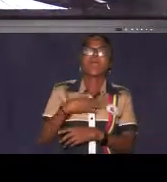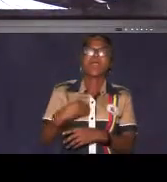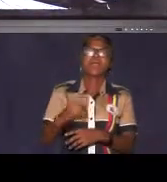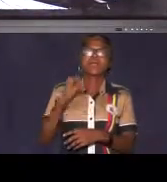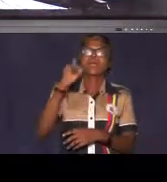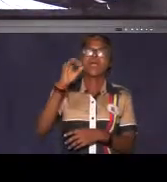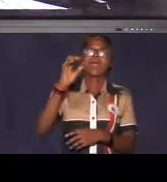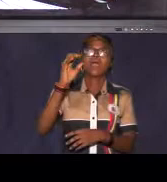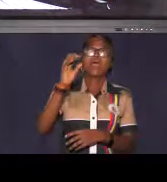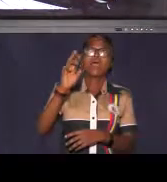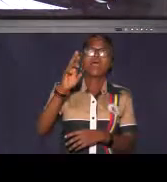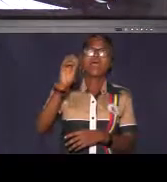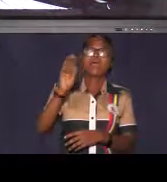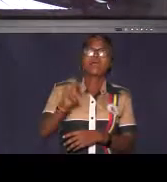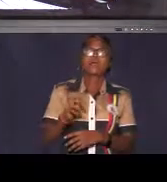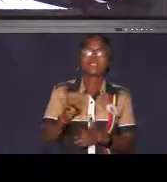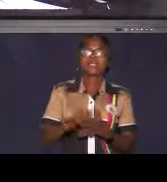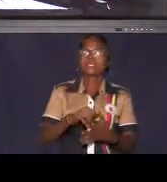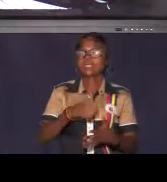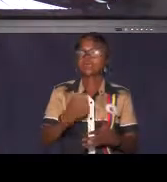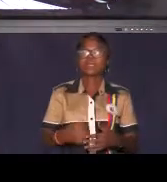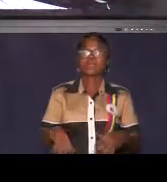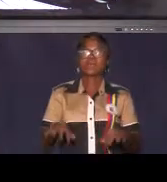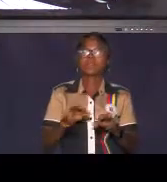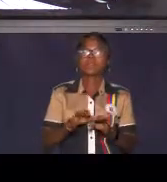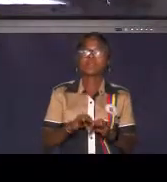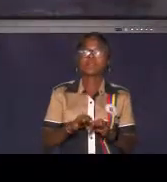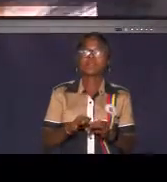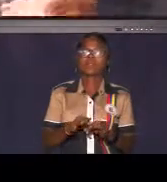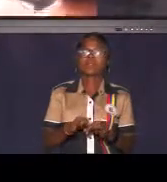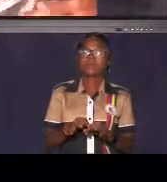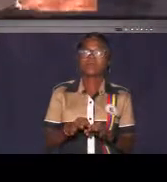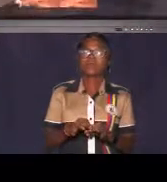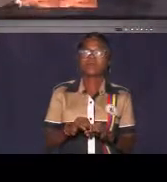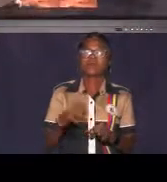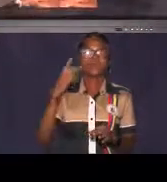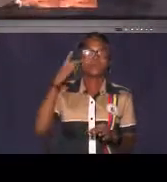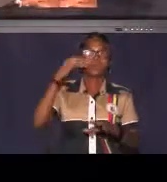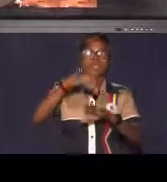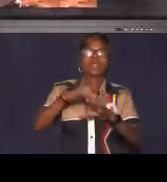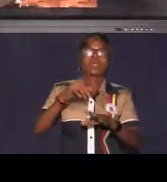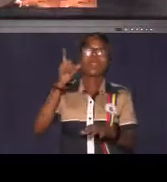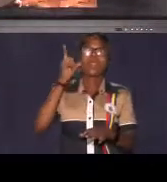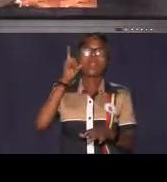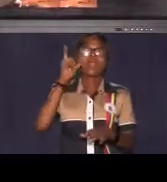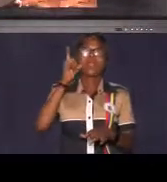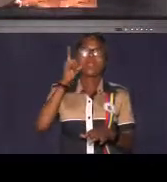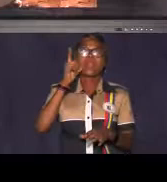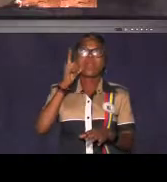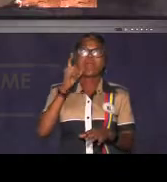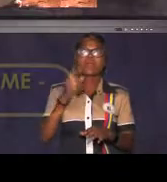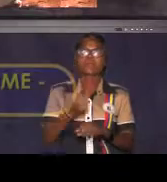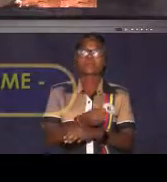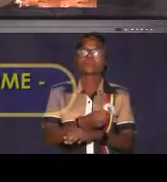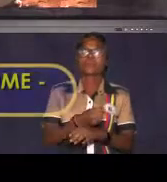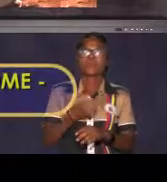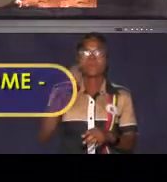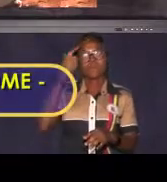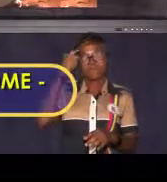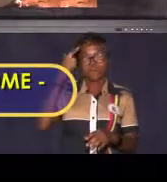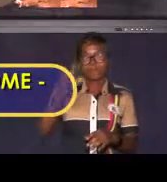iron ore. So that's another importance. Looking at this, limestone for